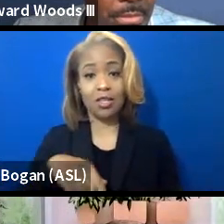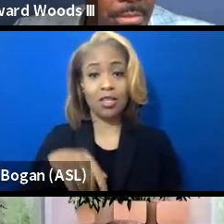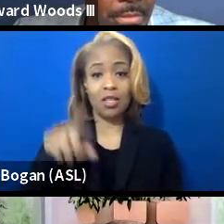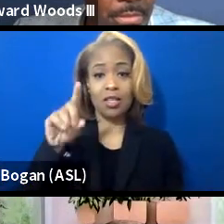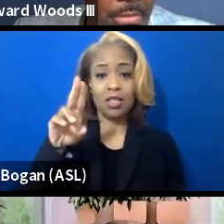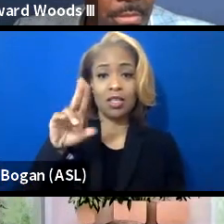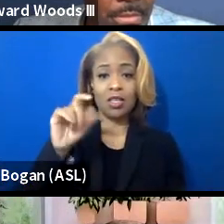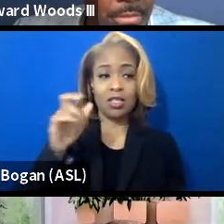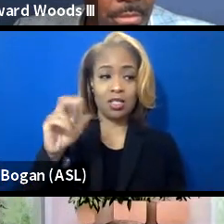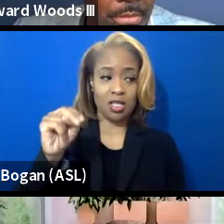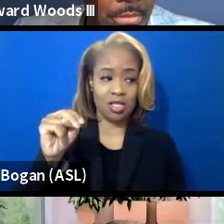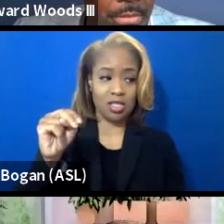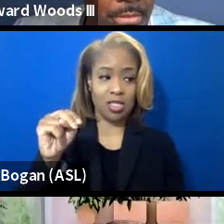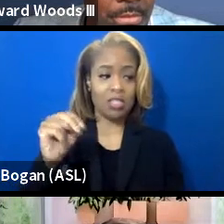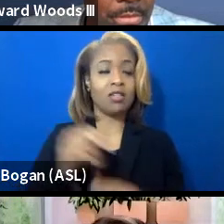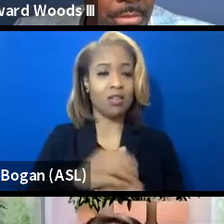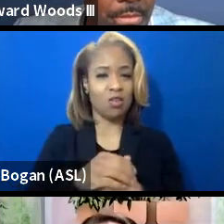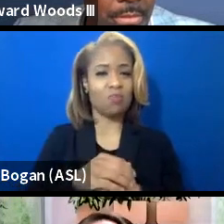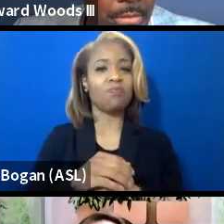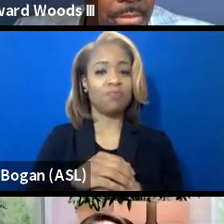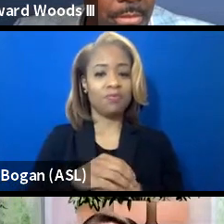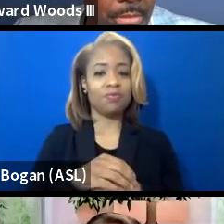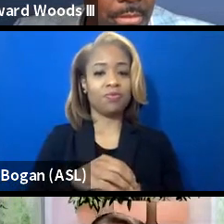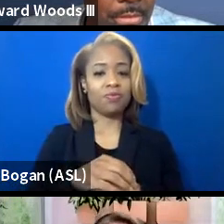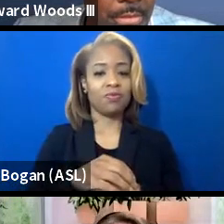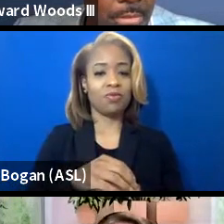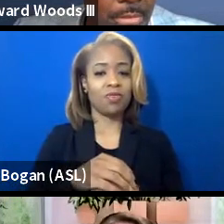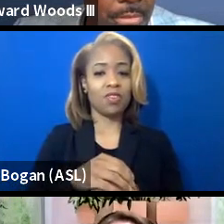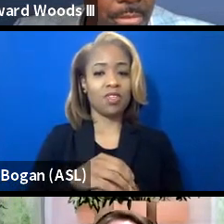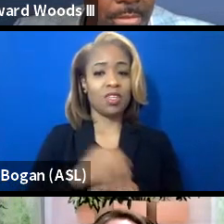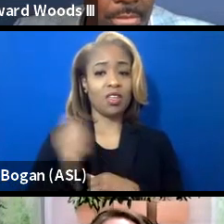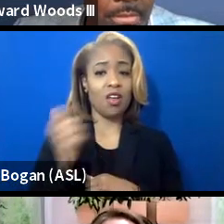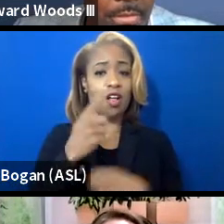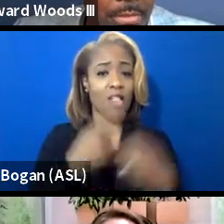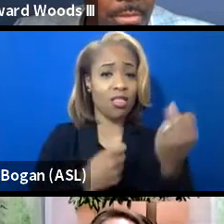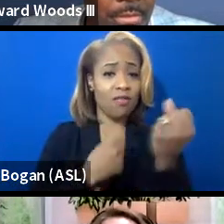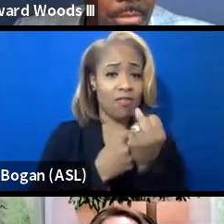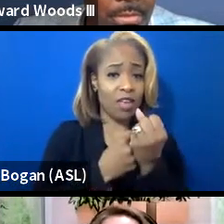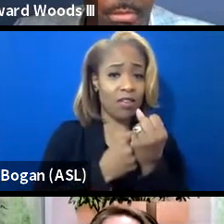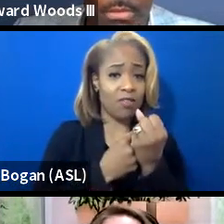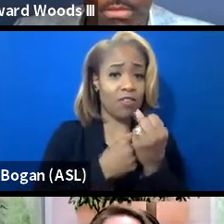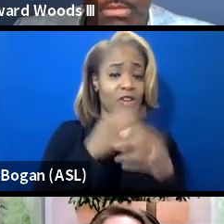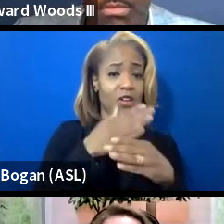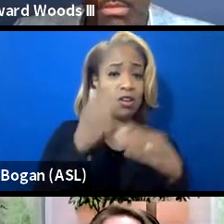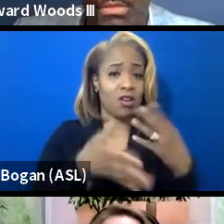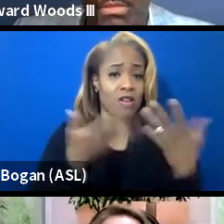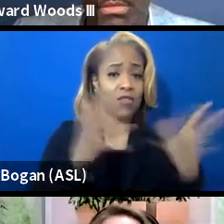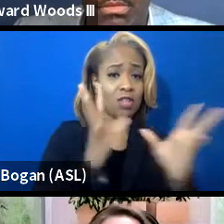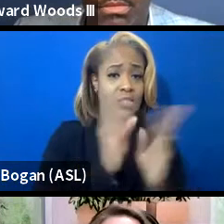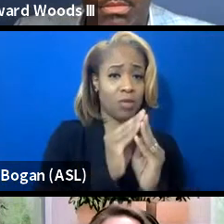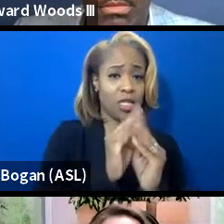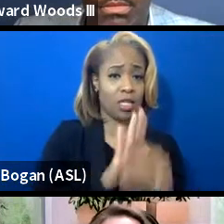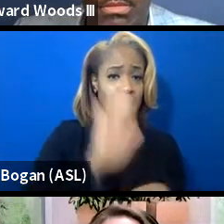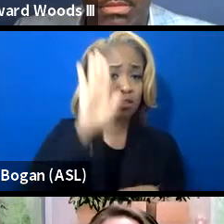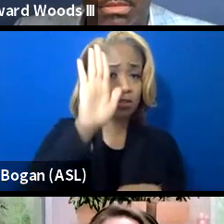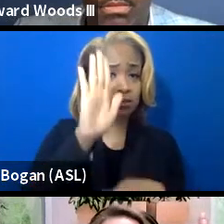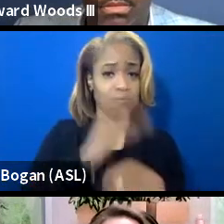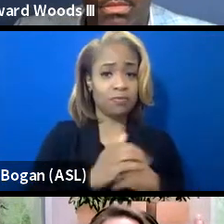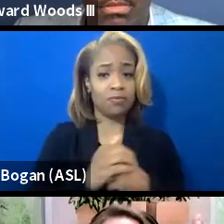Dustin, I think it was the second. Sorry, it cut out. Okay. All those in favor of adjourning signify with a raised hand